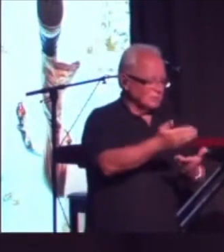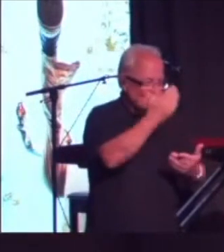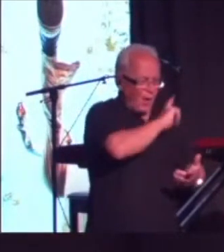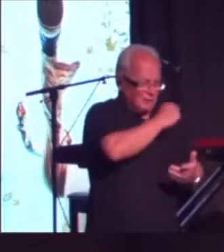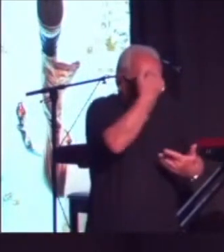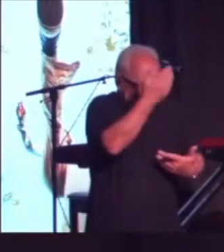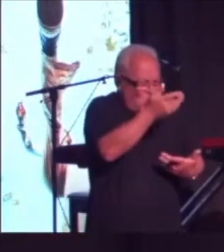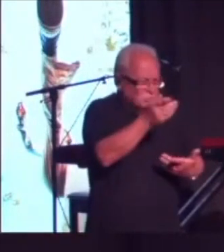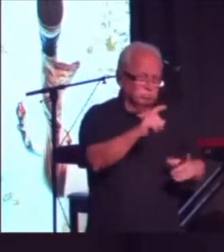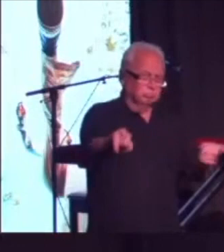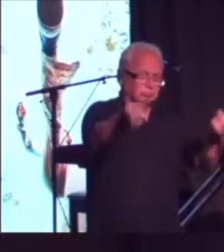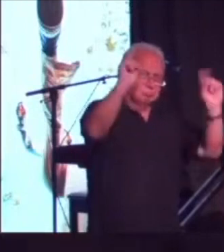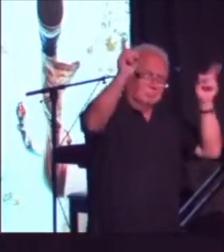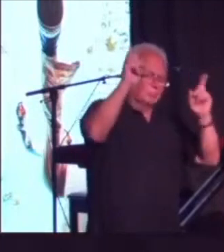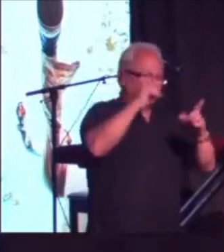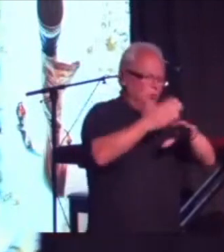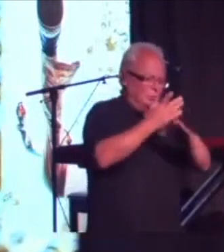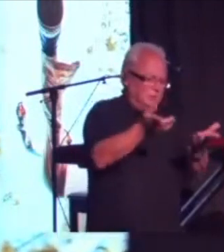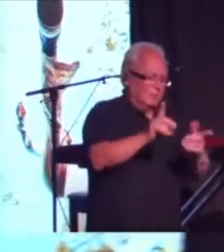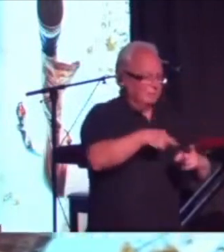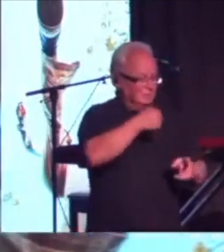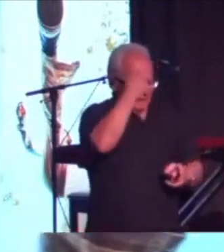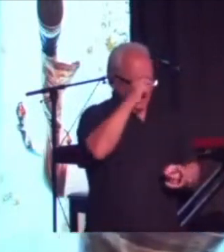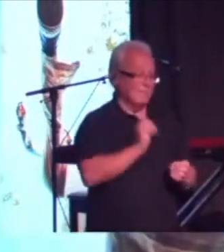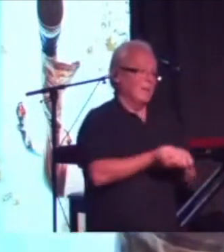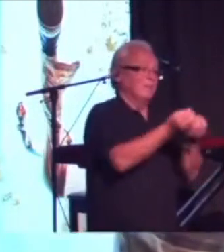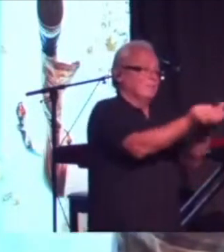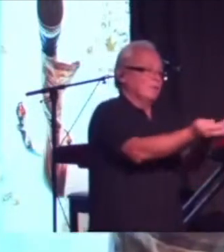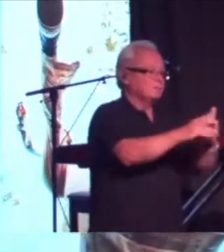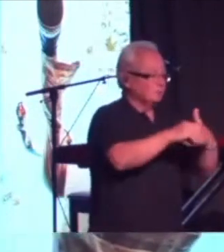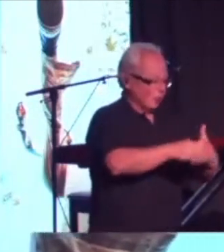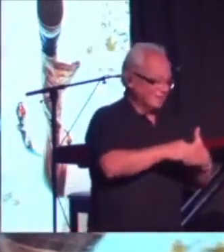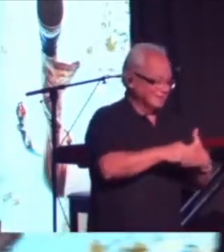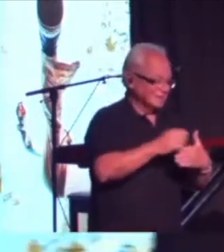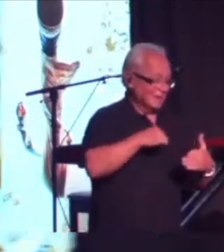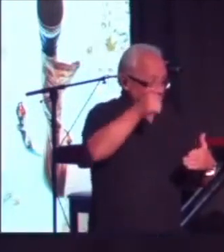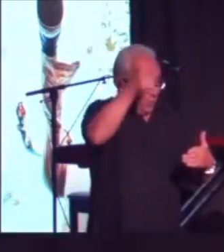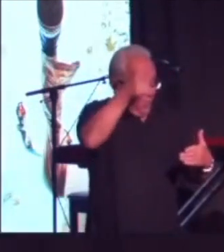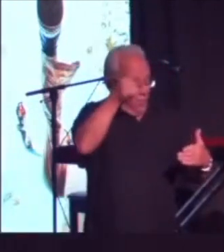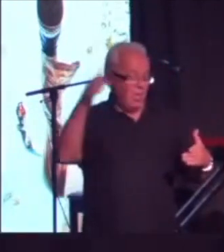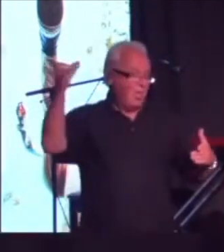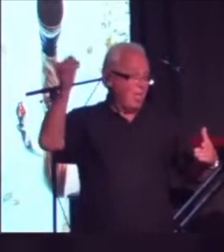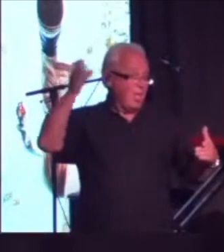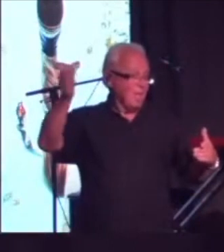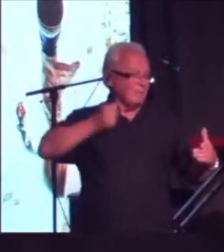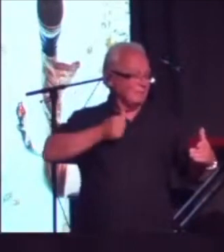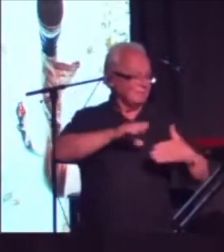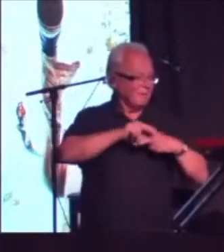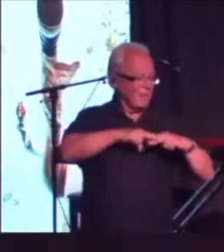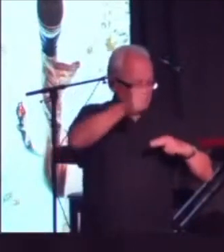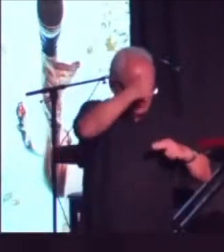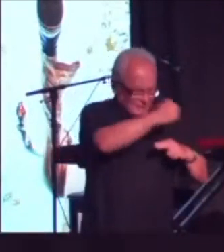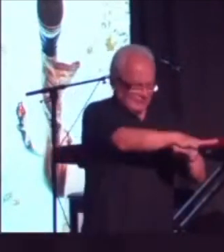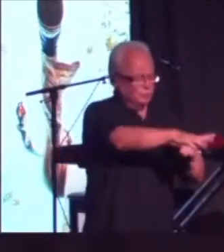have called you friends, for all that I have heard from my Father, I have made known to you. Friends. And